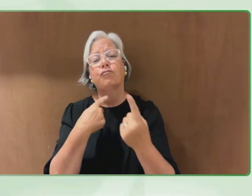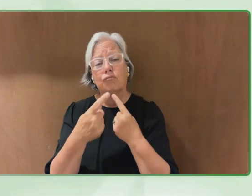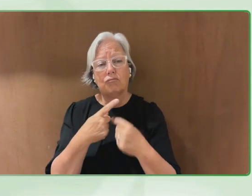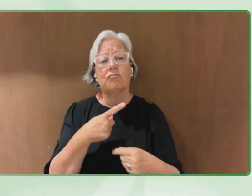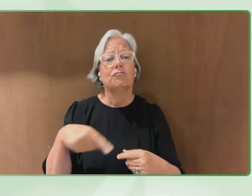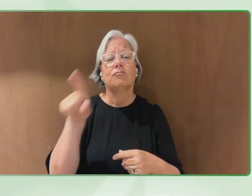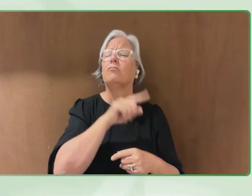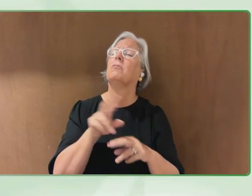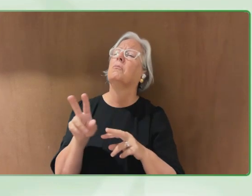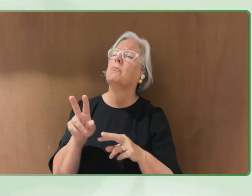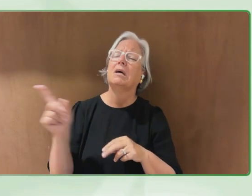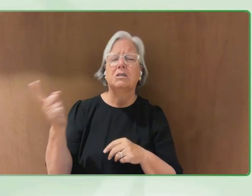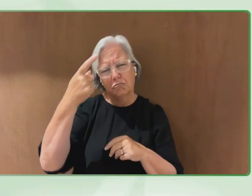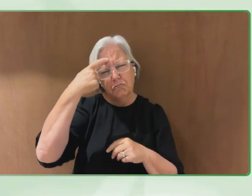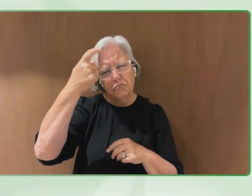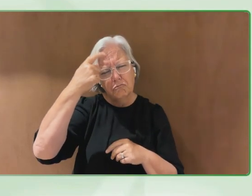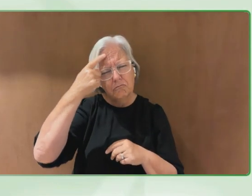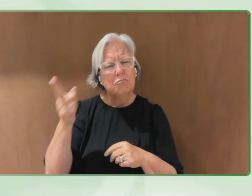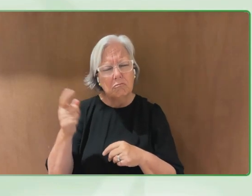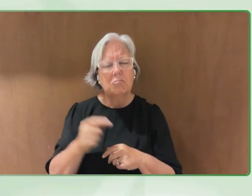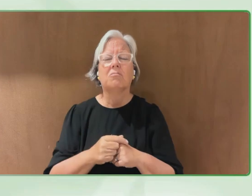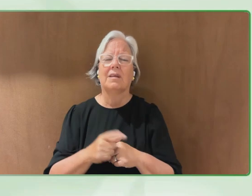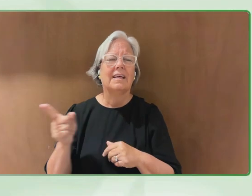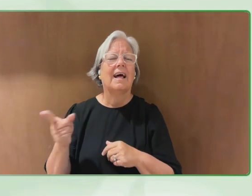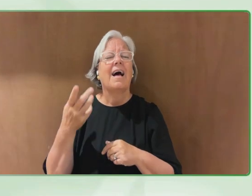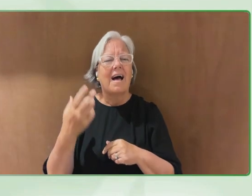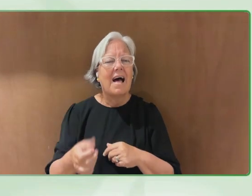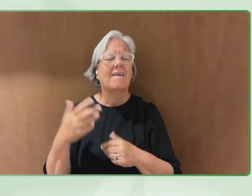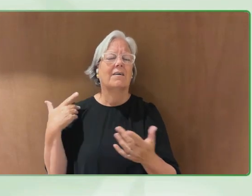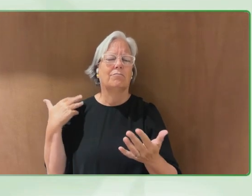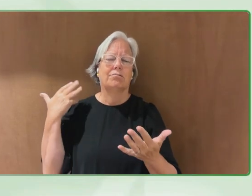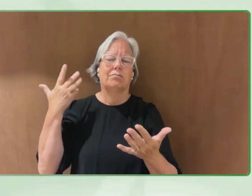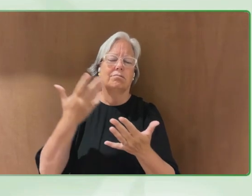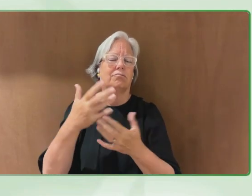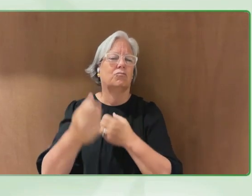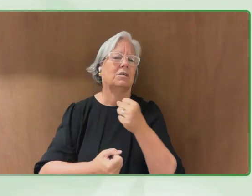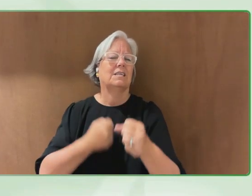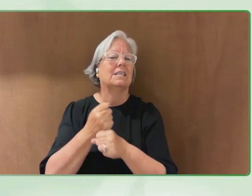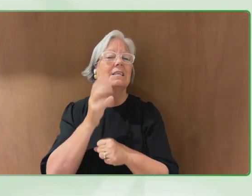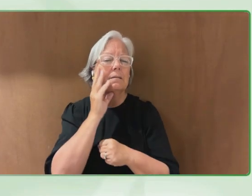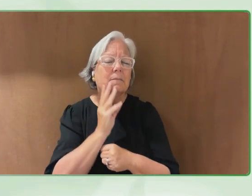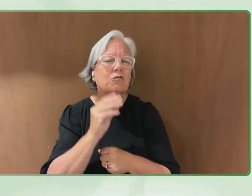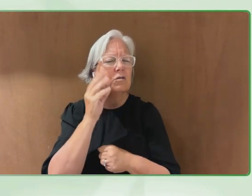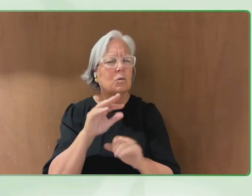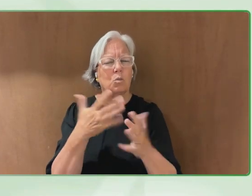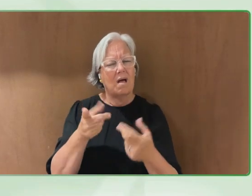will be validated by years of experience. So Samir, I'd love to hear, what are you working on with